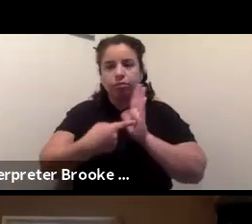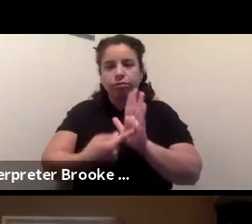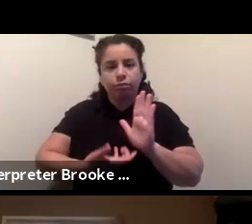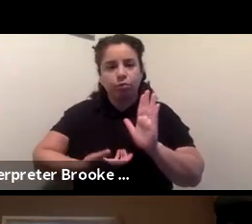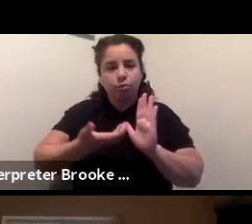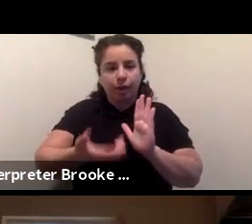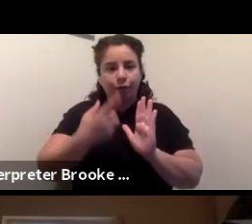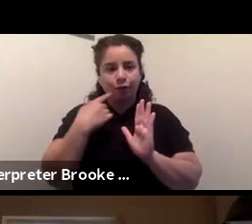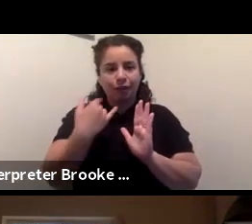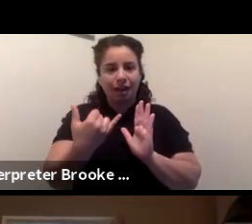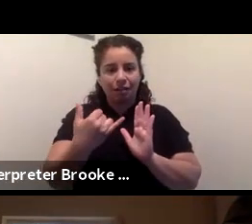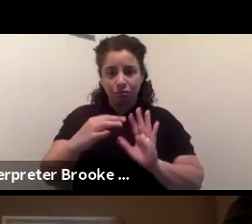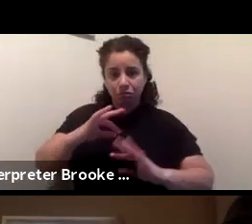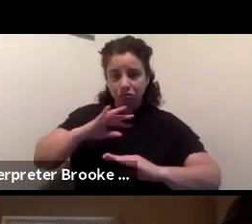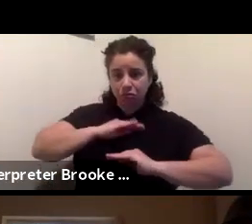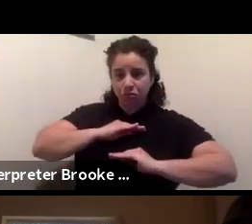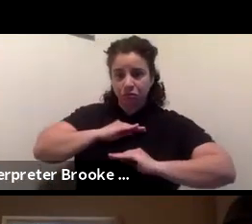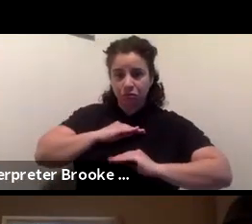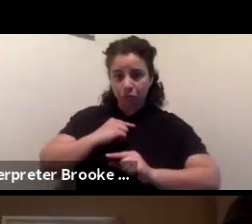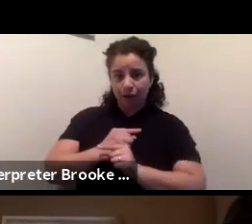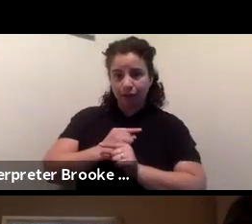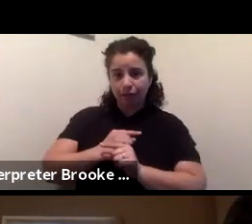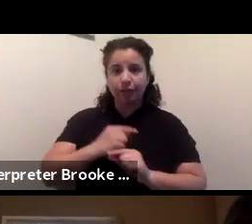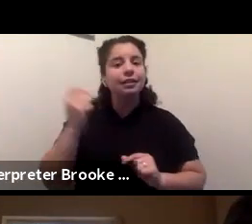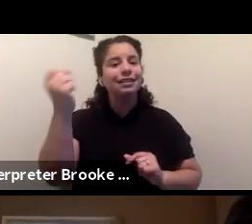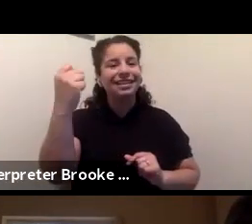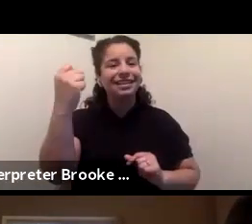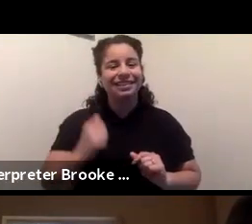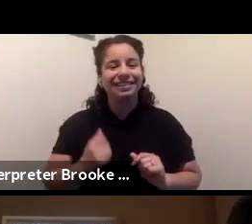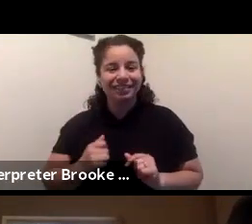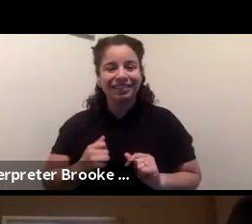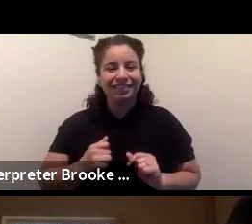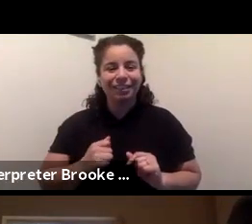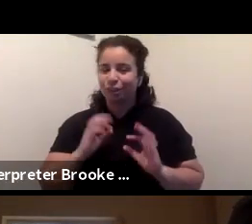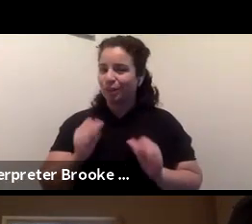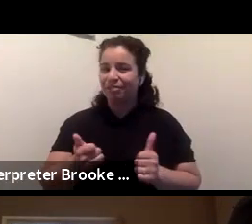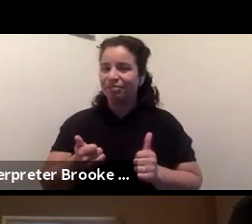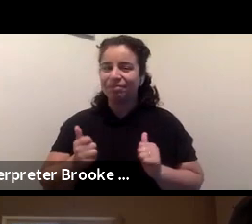that, dear narrators? Yeah. Yes. Great.